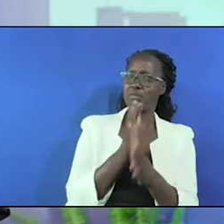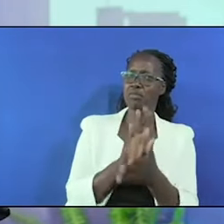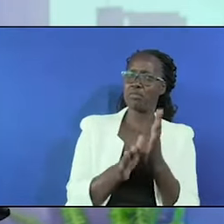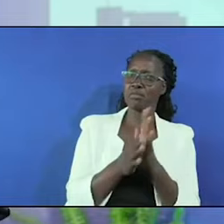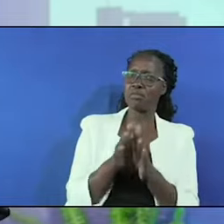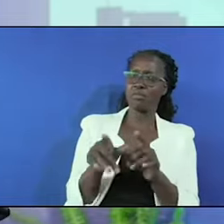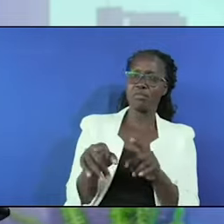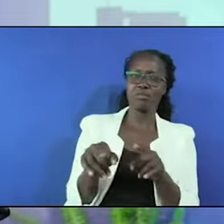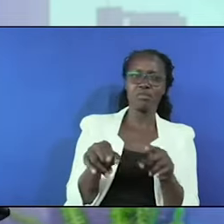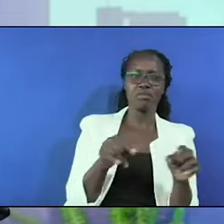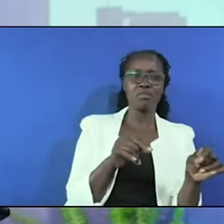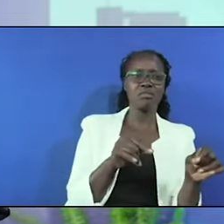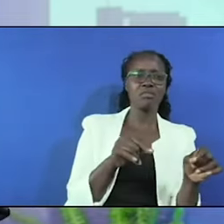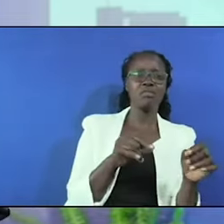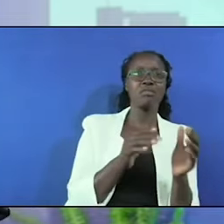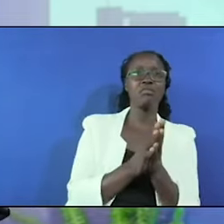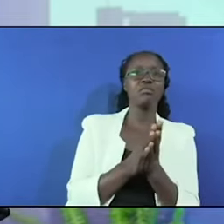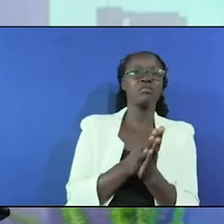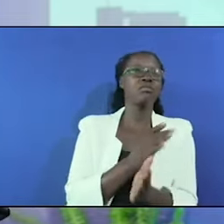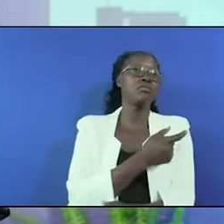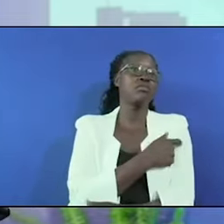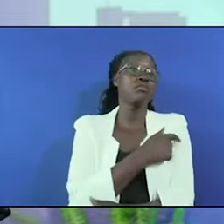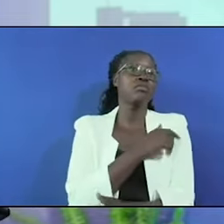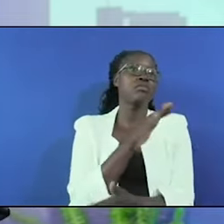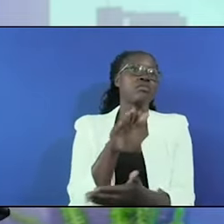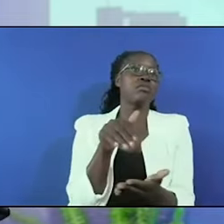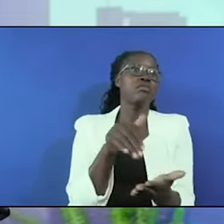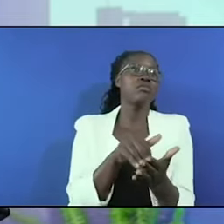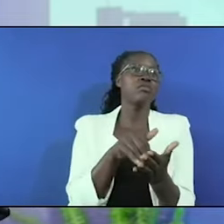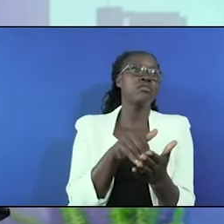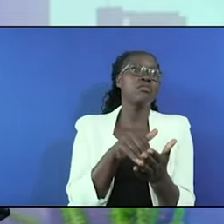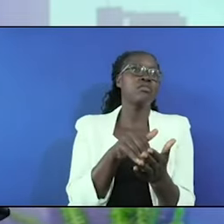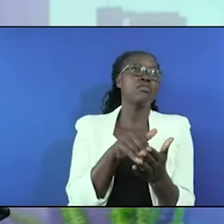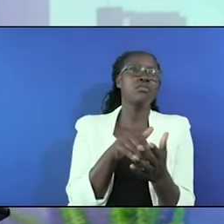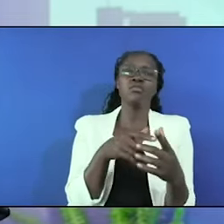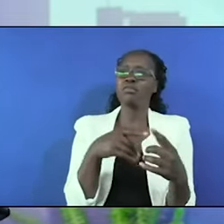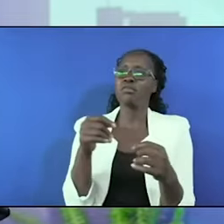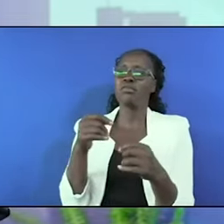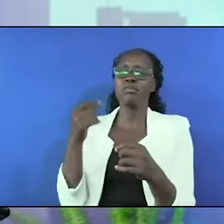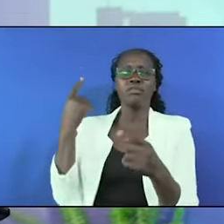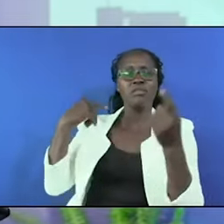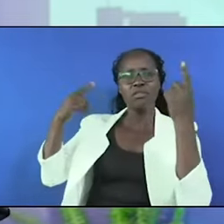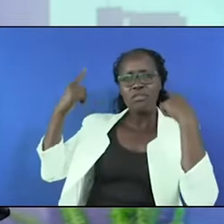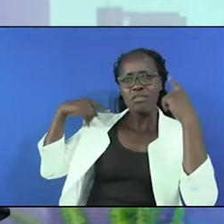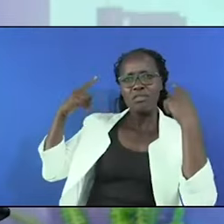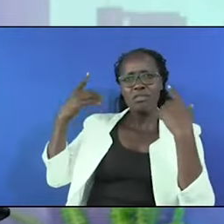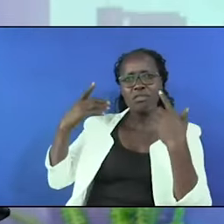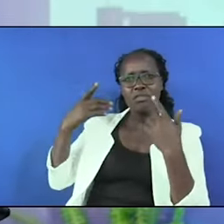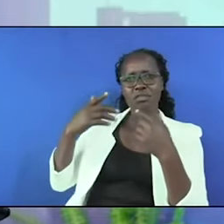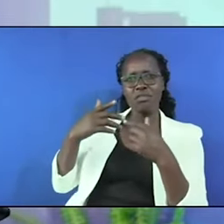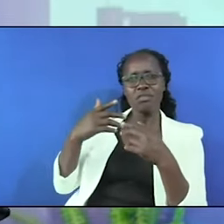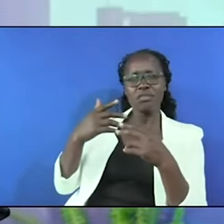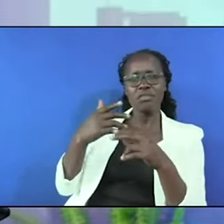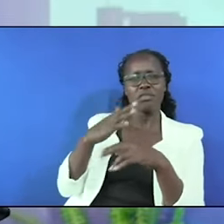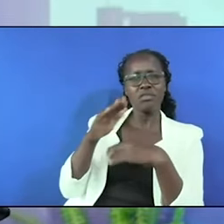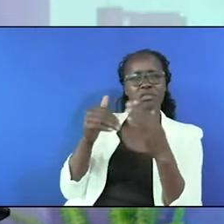to Chiromolen Medical Center. I was taken to Madare. You name